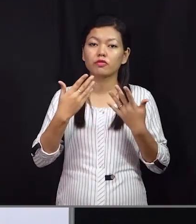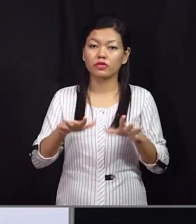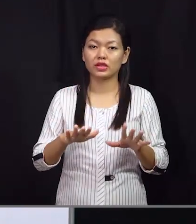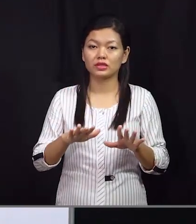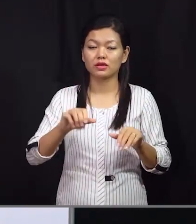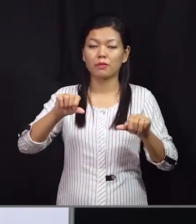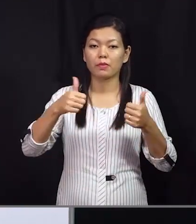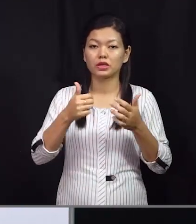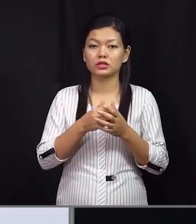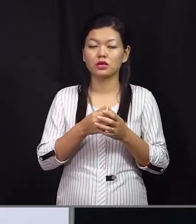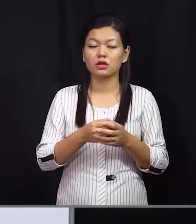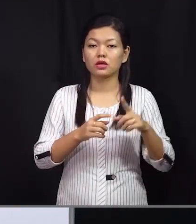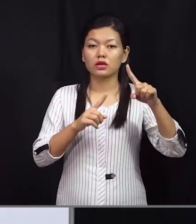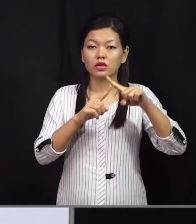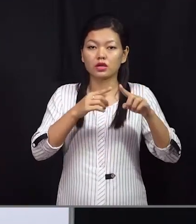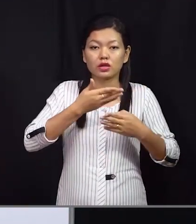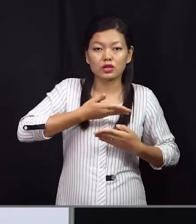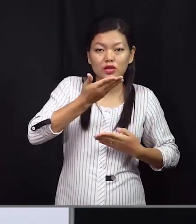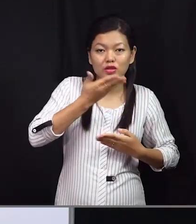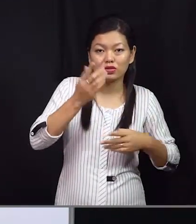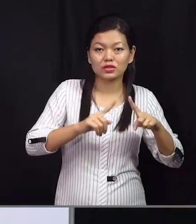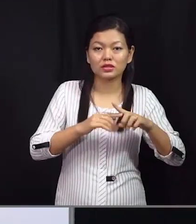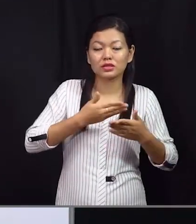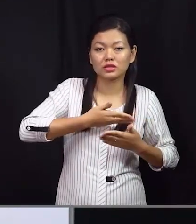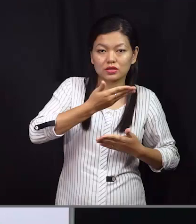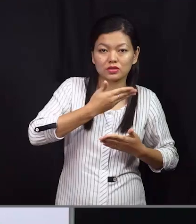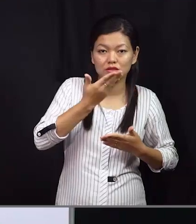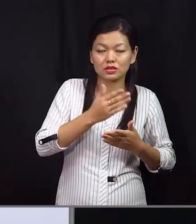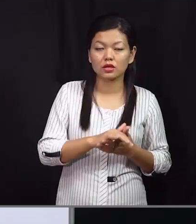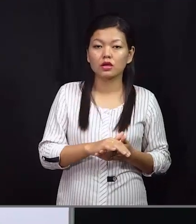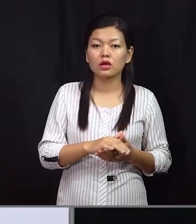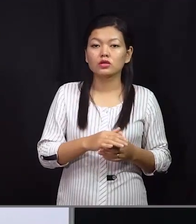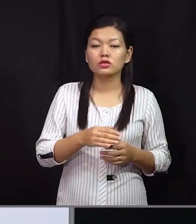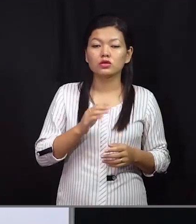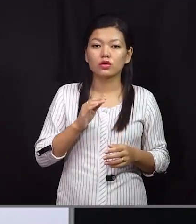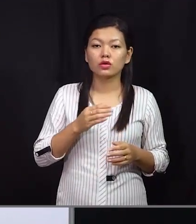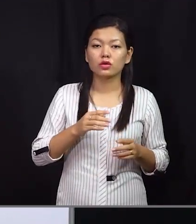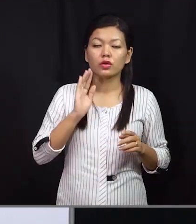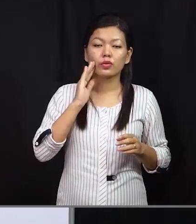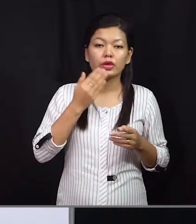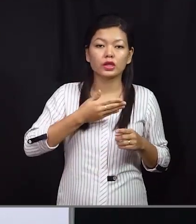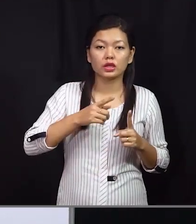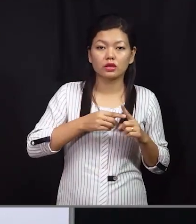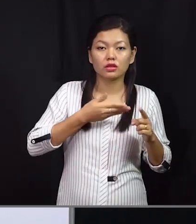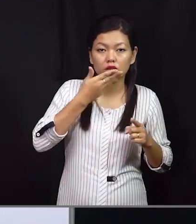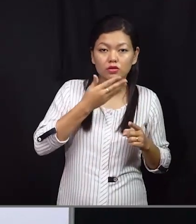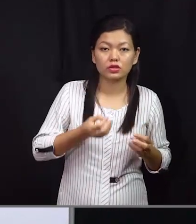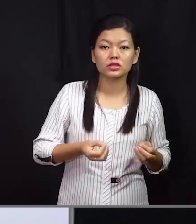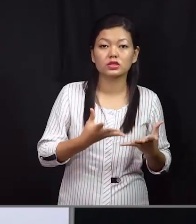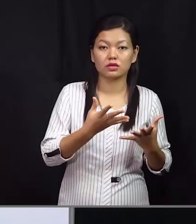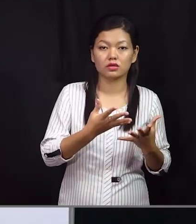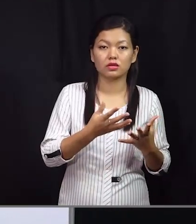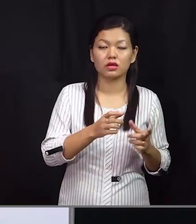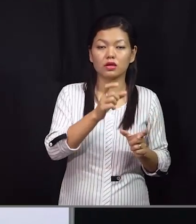give tuition, for the services you are providing, you earn some money, isn't it? So that comes under economic activity,